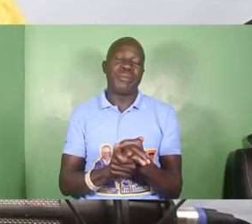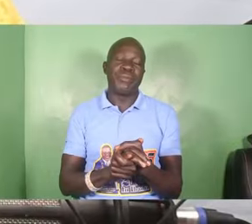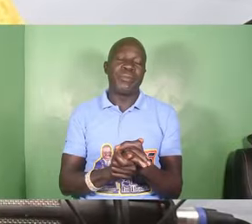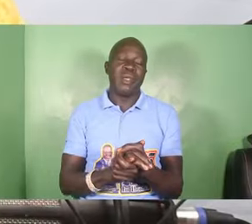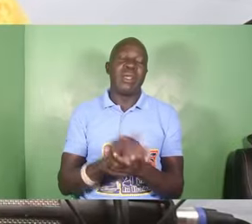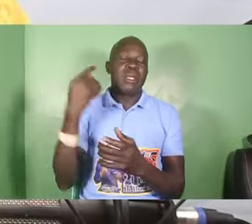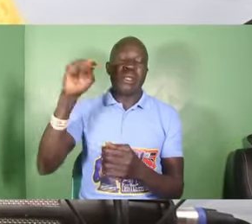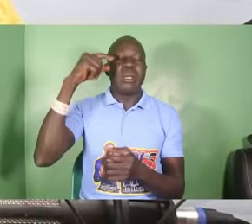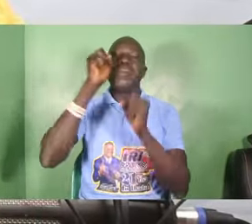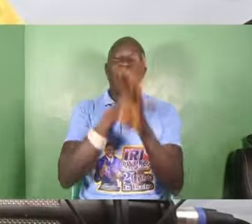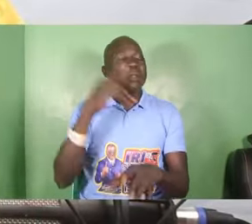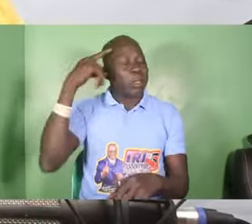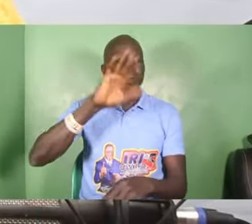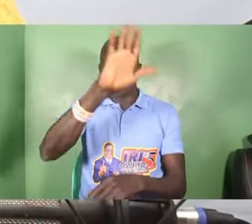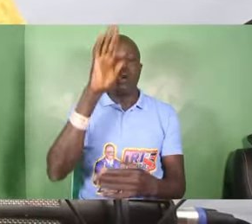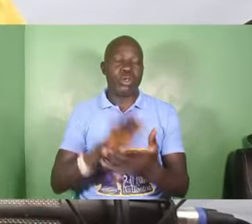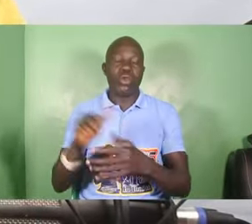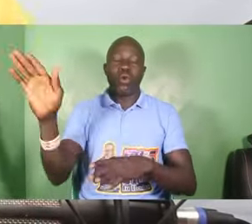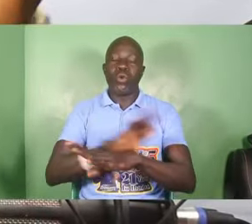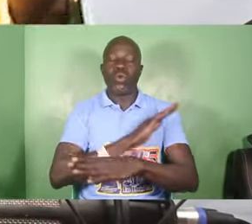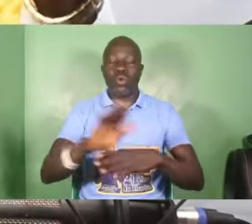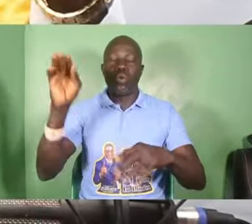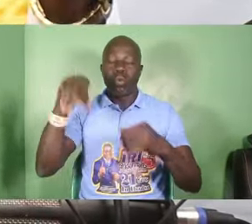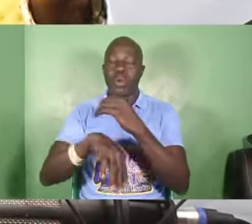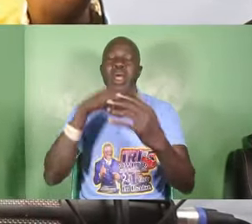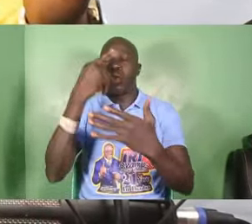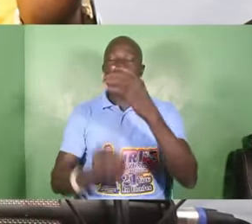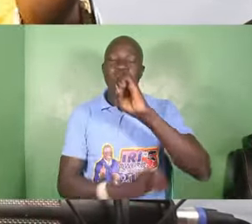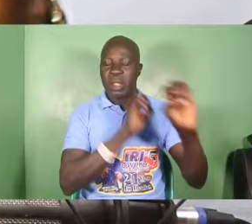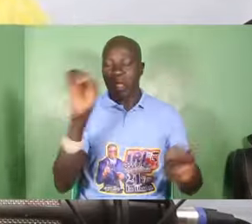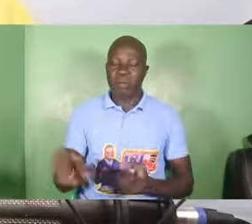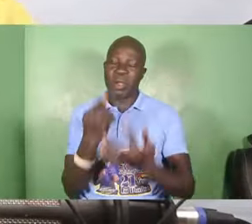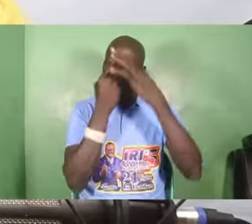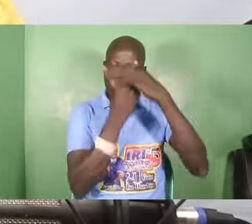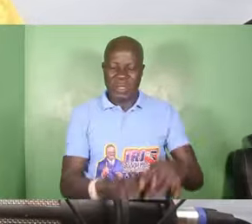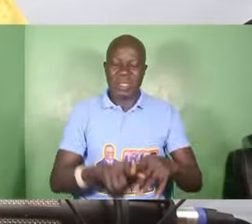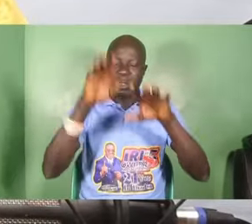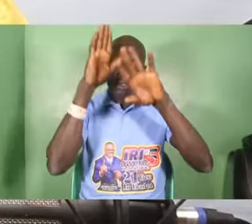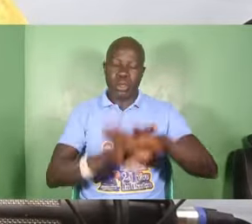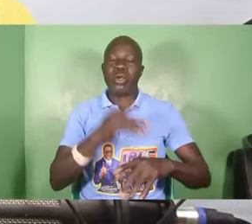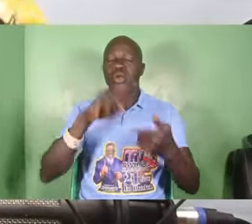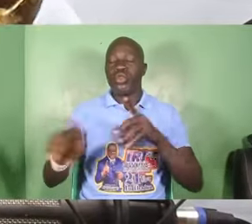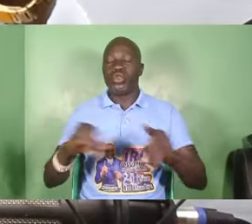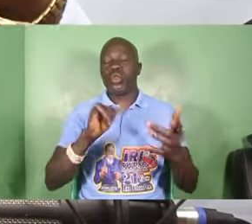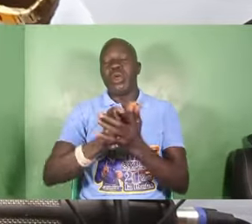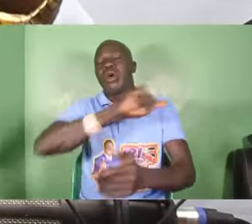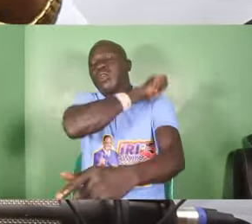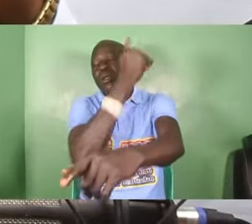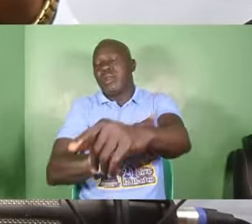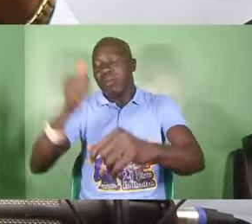until your wife. Let it be not until your wife. Let it be not until your wife. Everything you lay your hands upon. Last shirt,